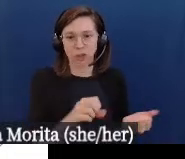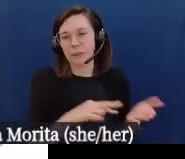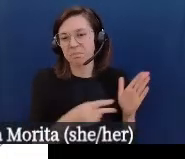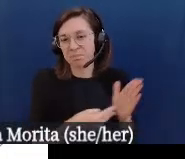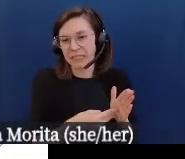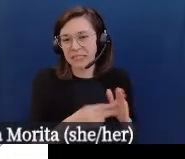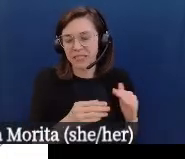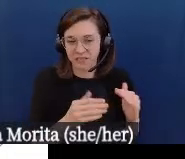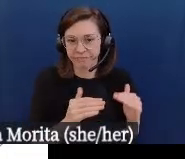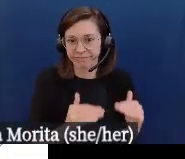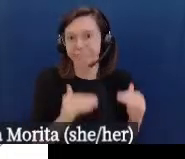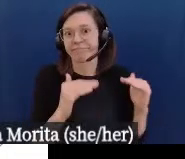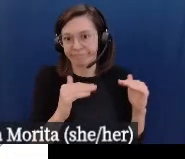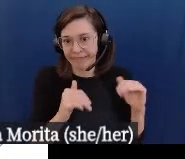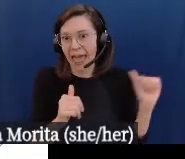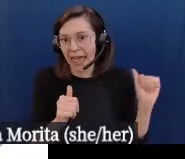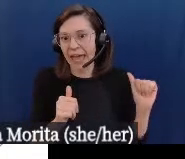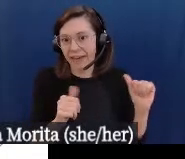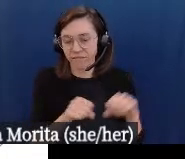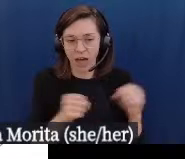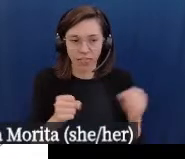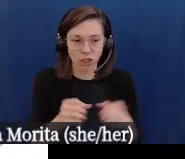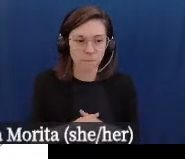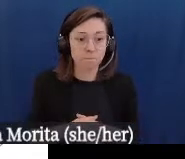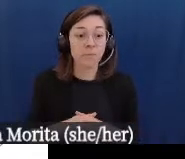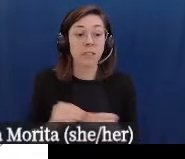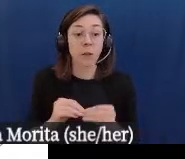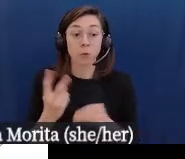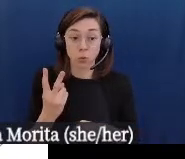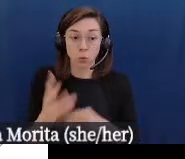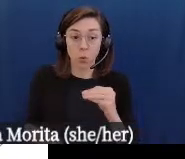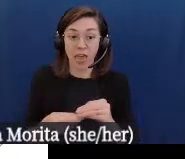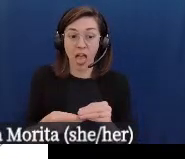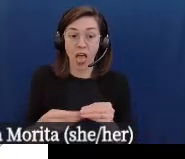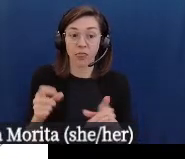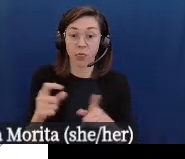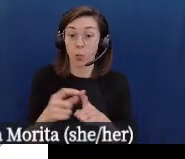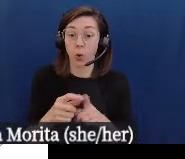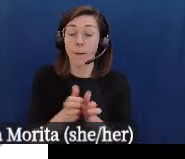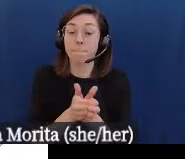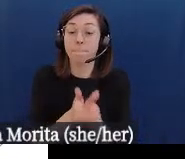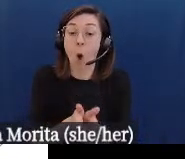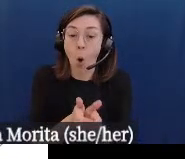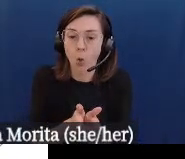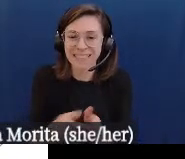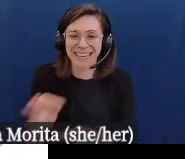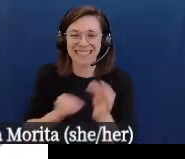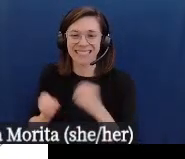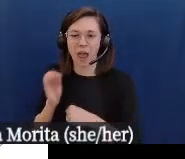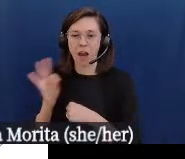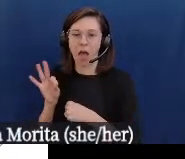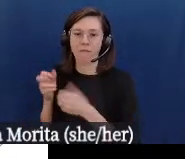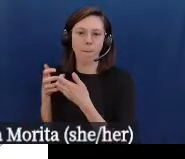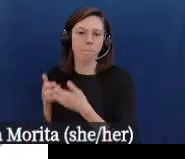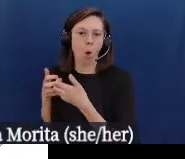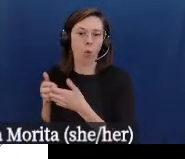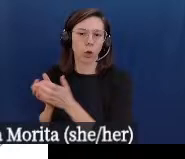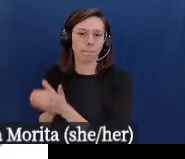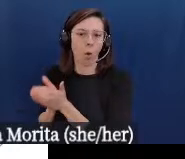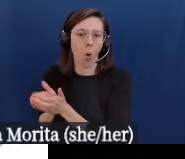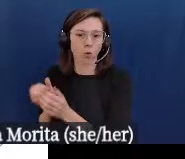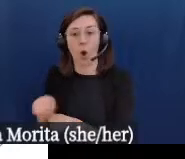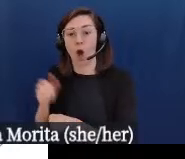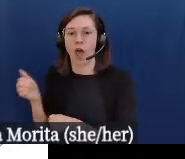violation. Under number 2, we add the word boat instead of motorboats or other watercraft.